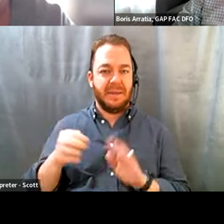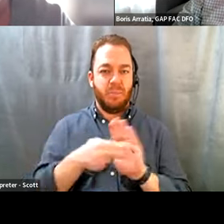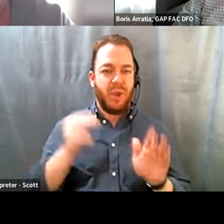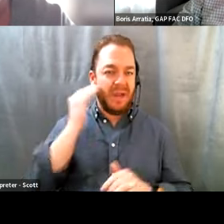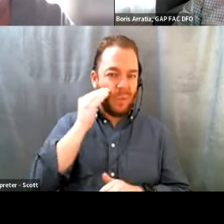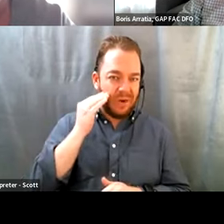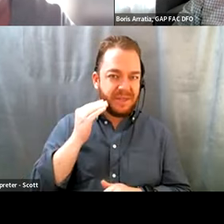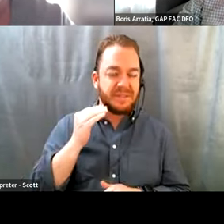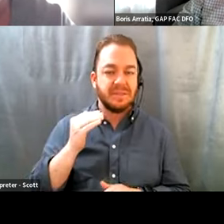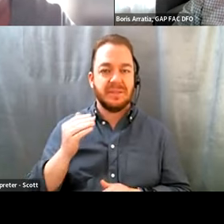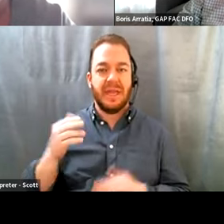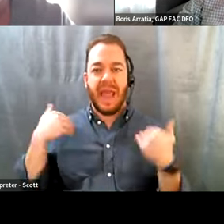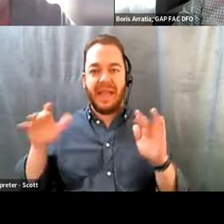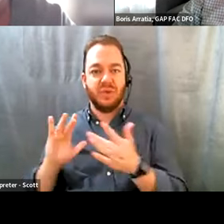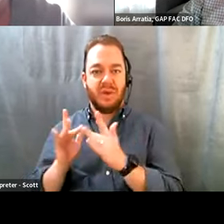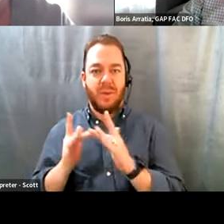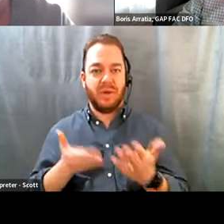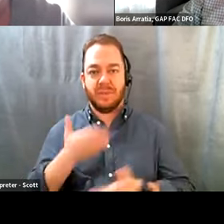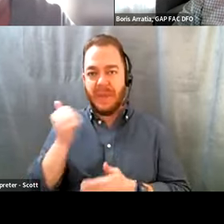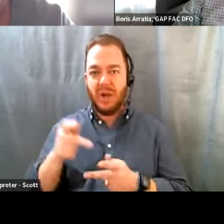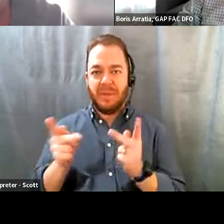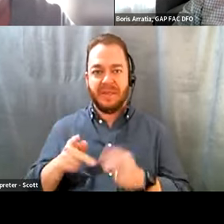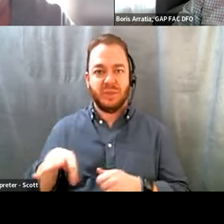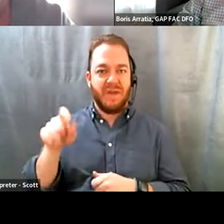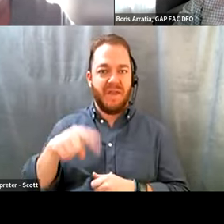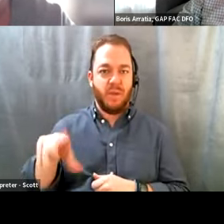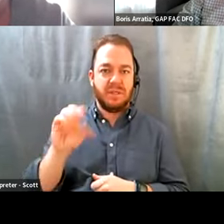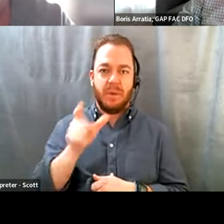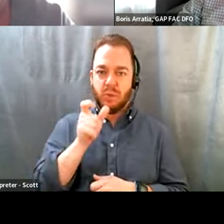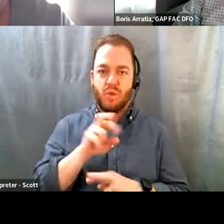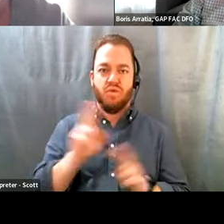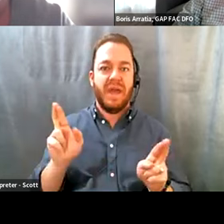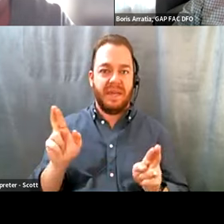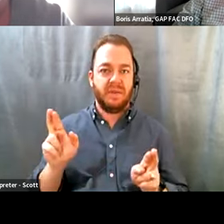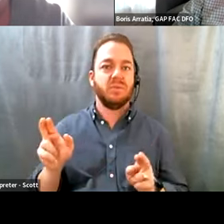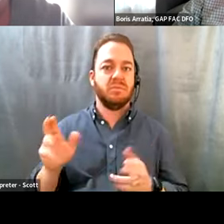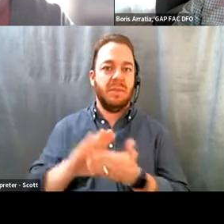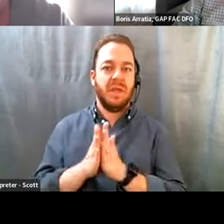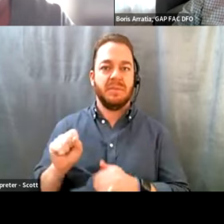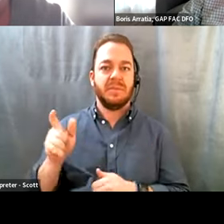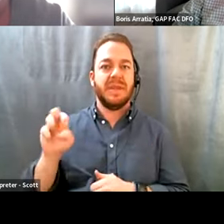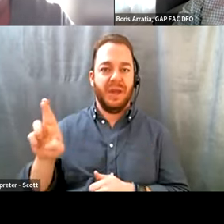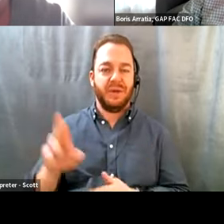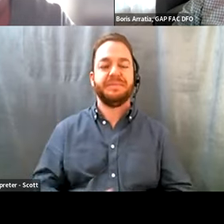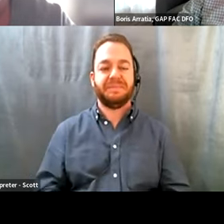Angel networks might be a better place to really find those companies that might be ready to be a supplier.